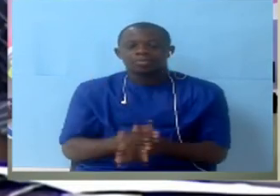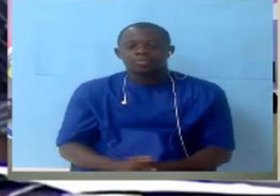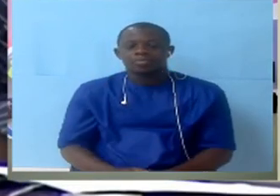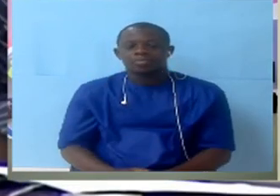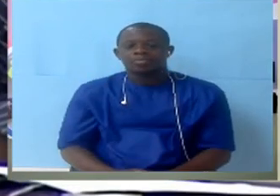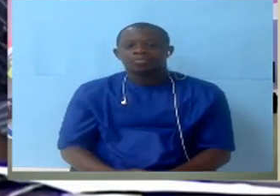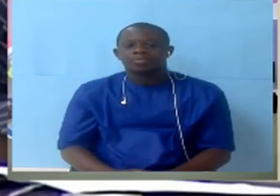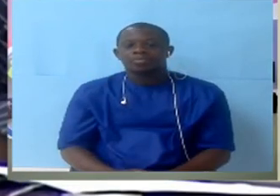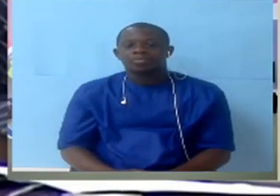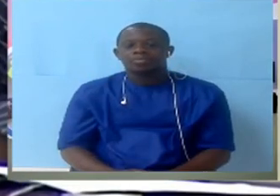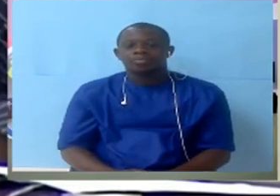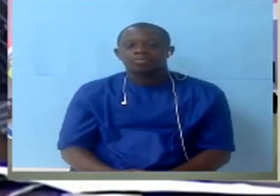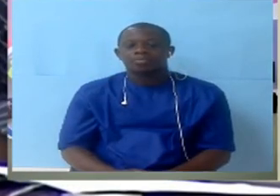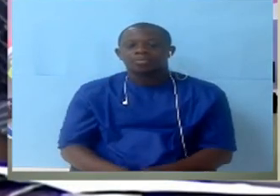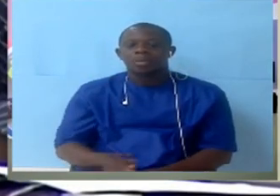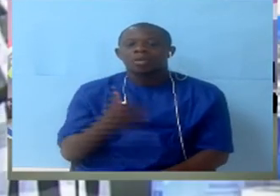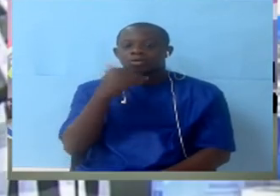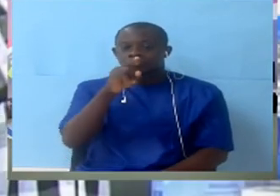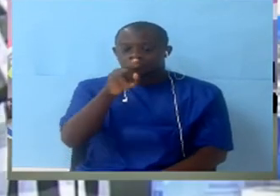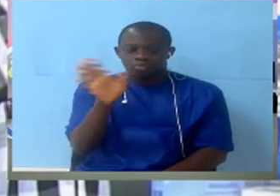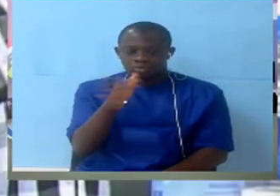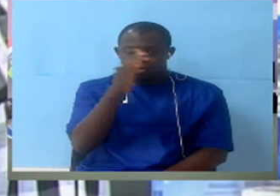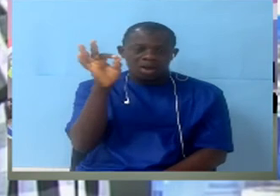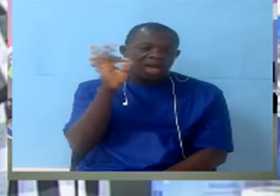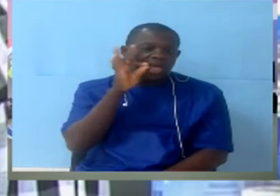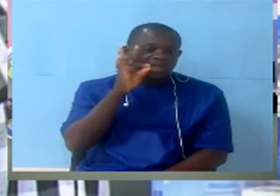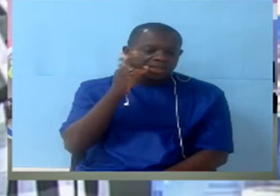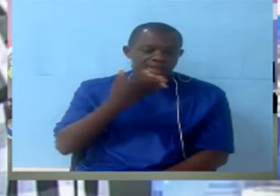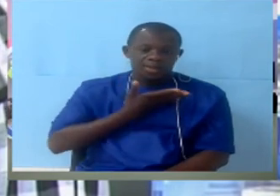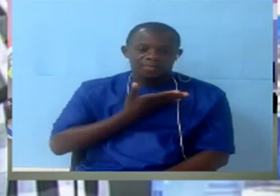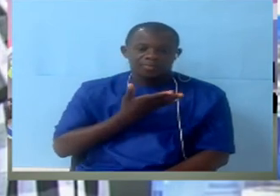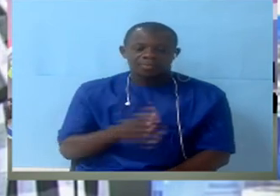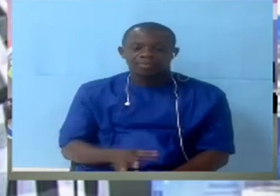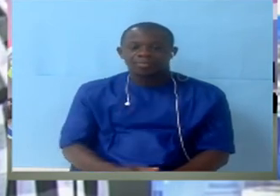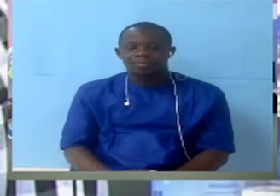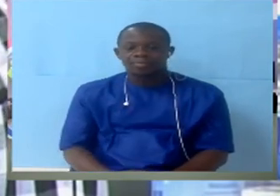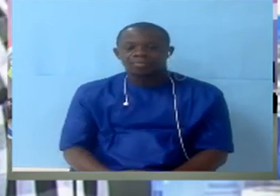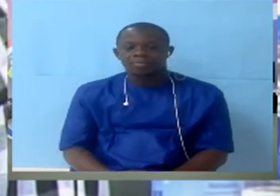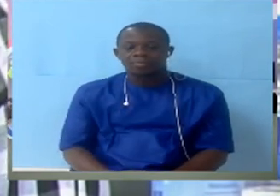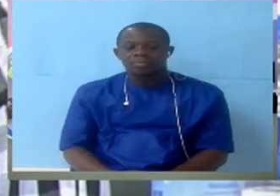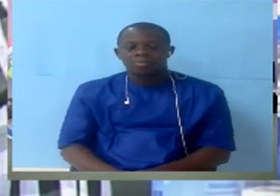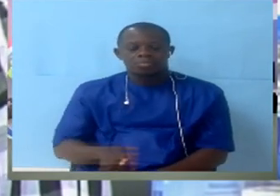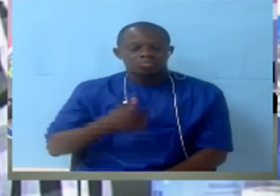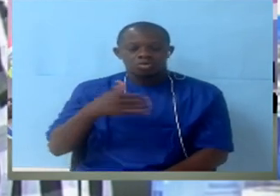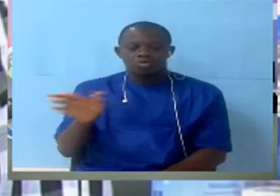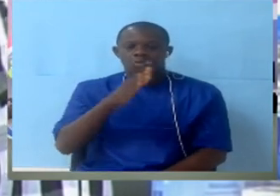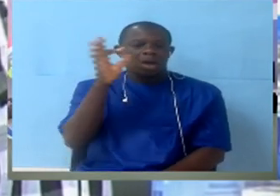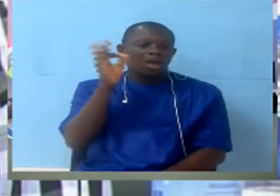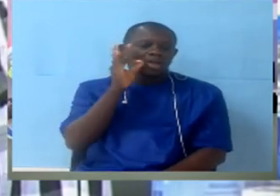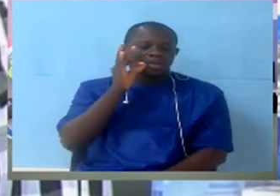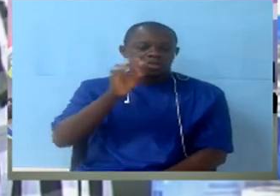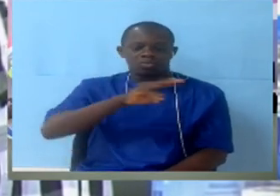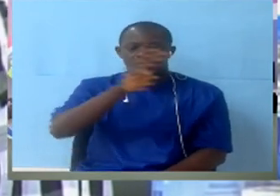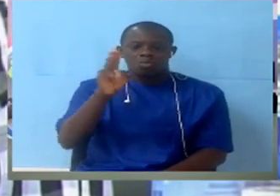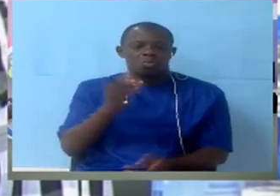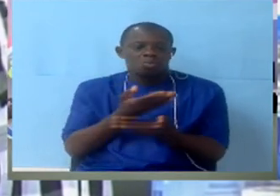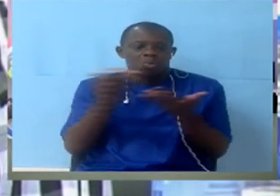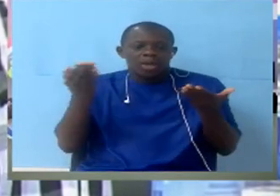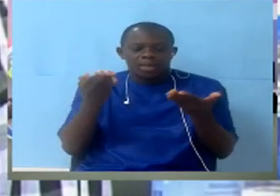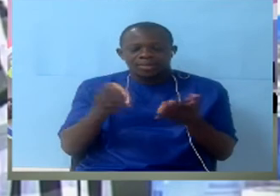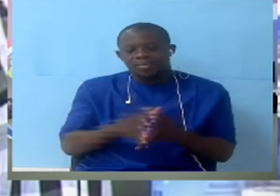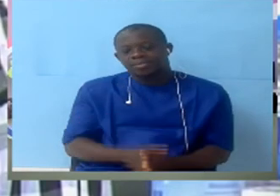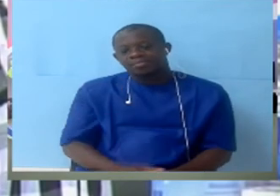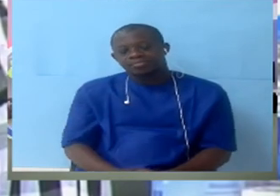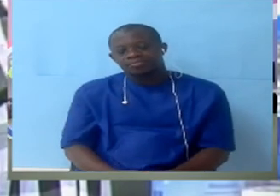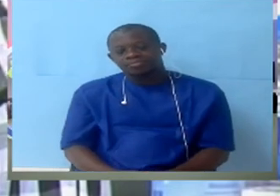Okay, so did you go to respond? Inara na jela bankati jabi bang. Man taka respond. I didn't go. Why? Mune ya